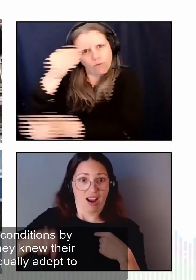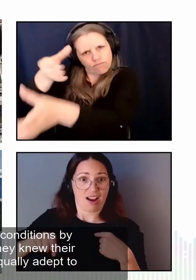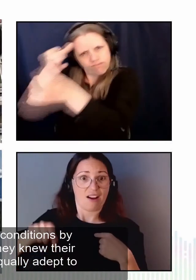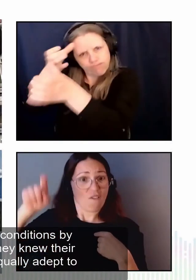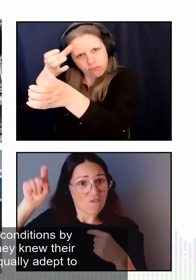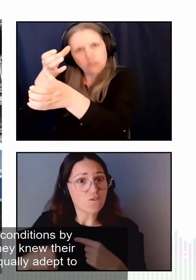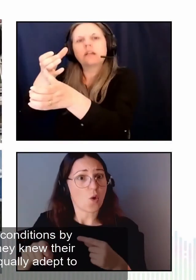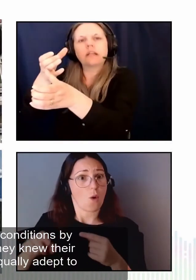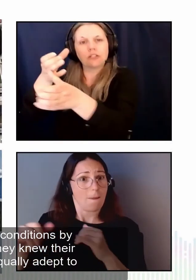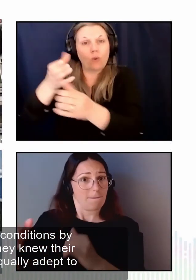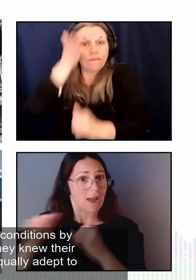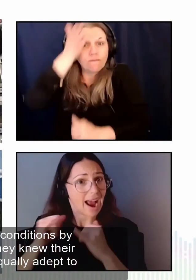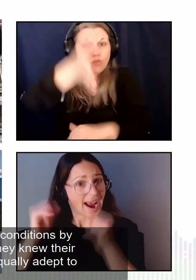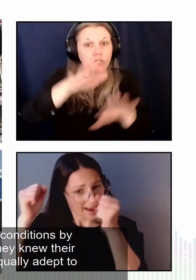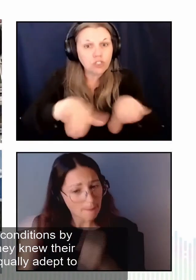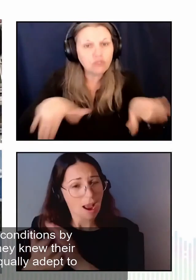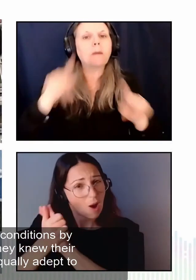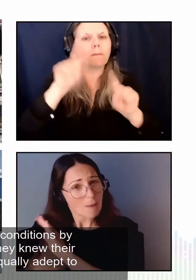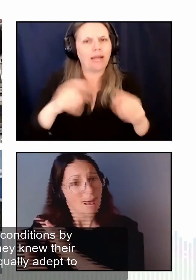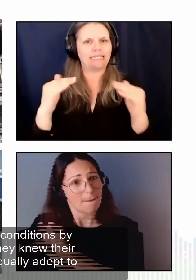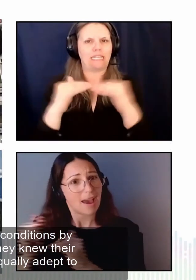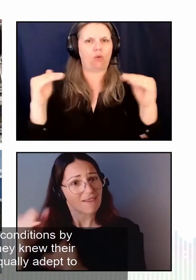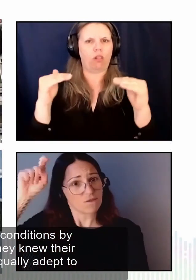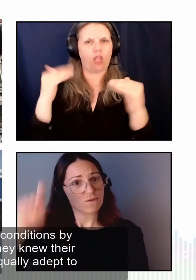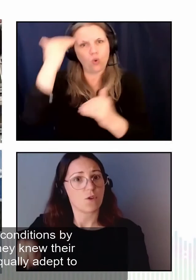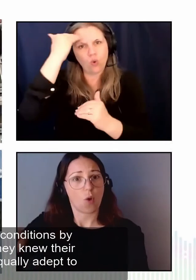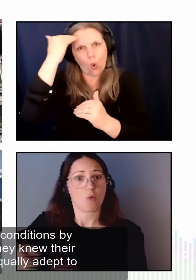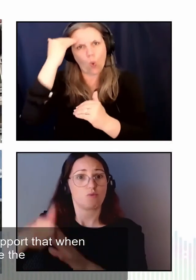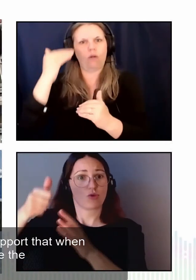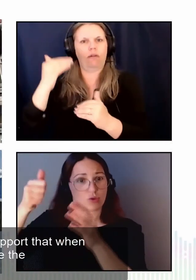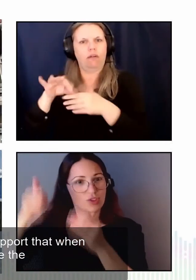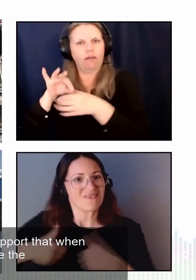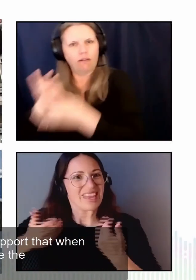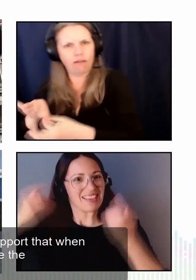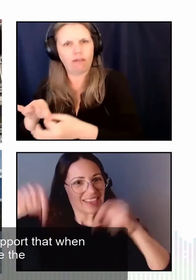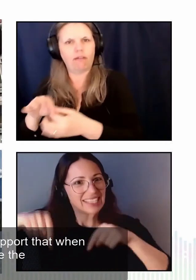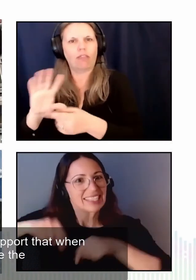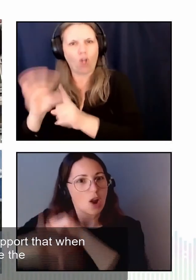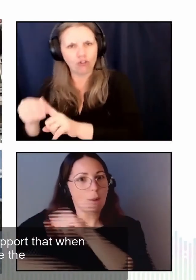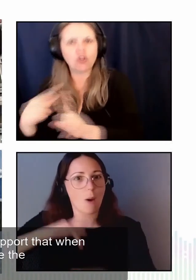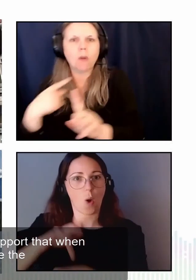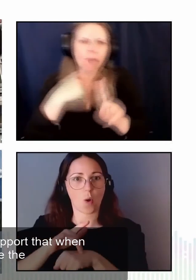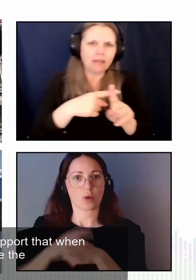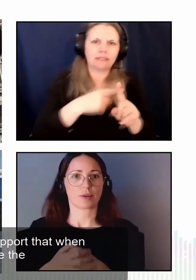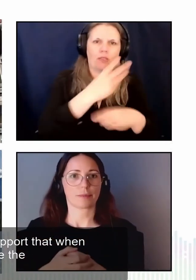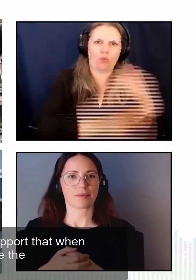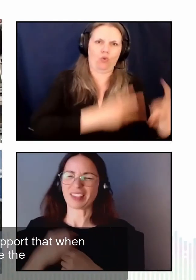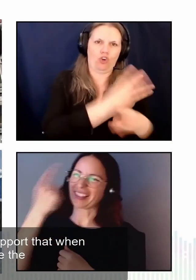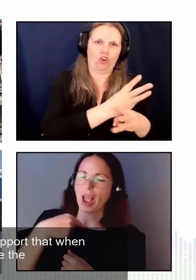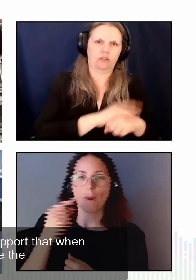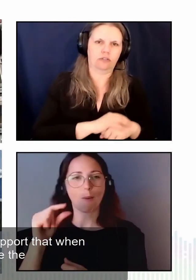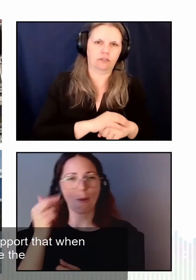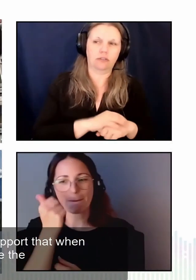equally adept to survive in this world. It's kind of odd. People say, how can you survive?